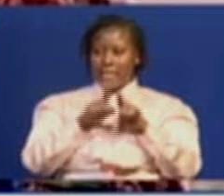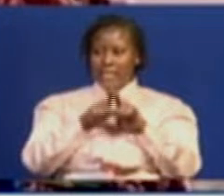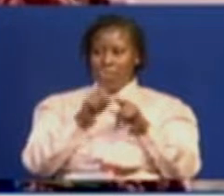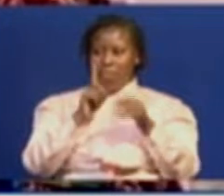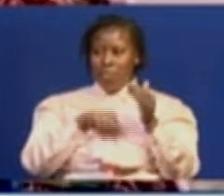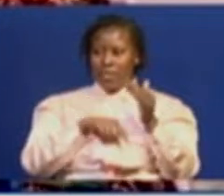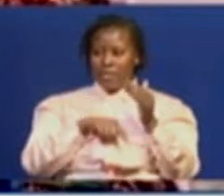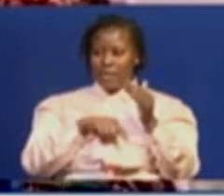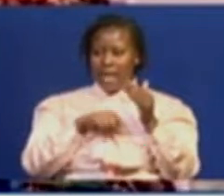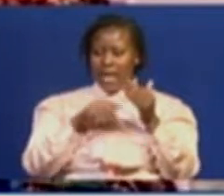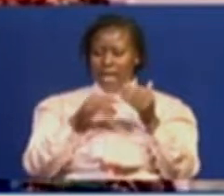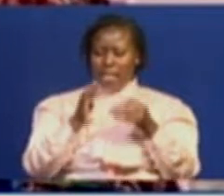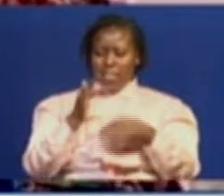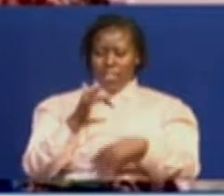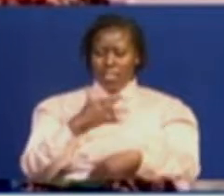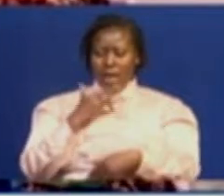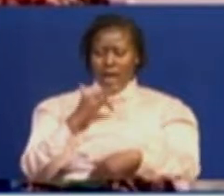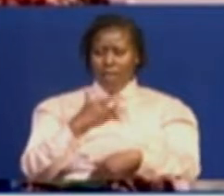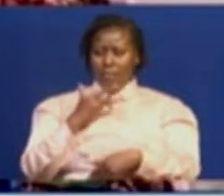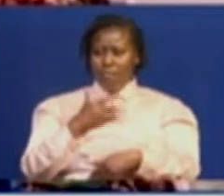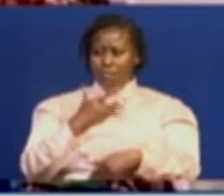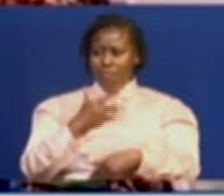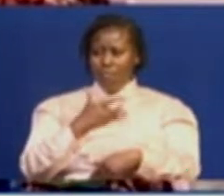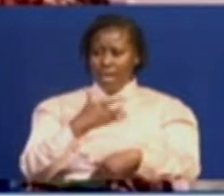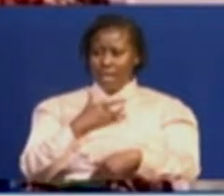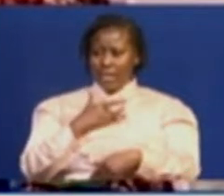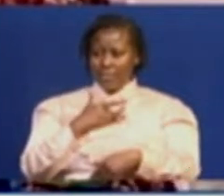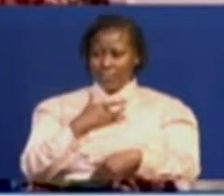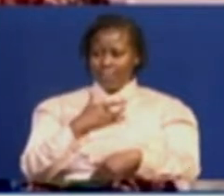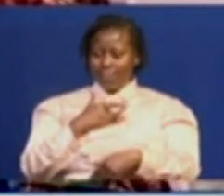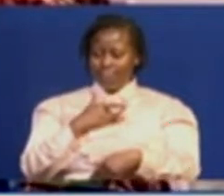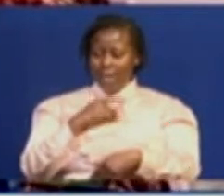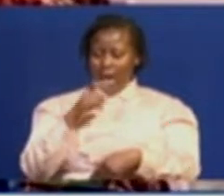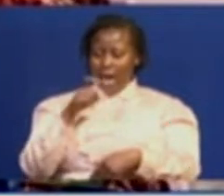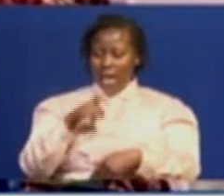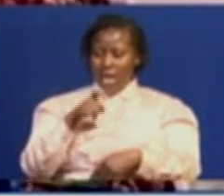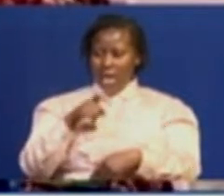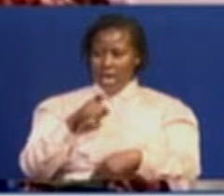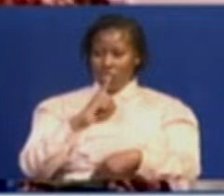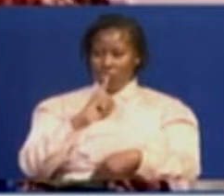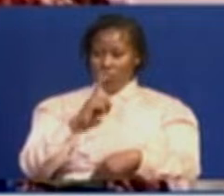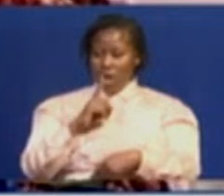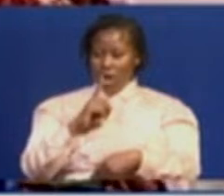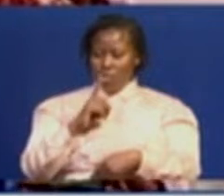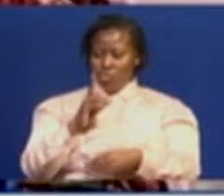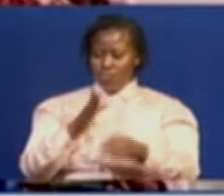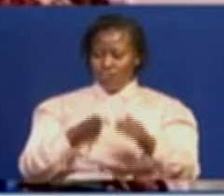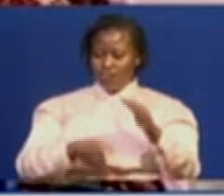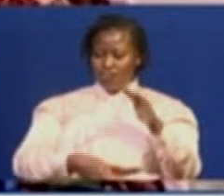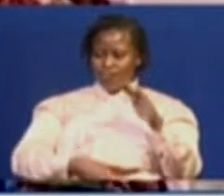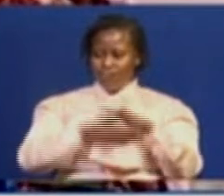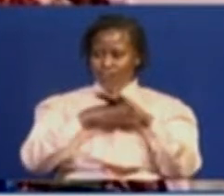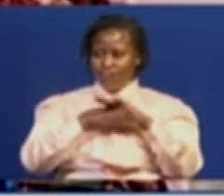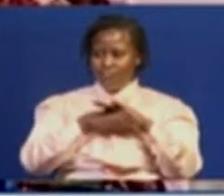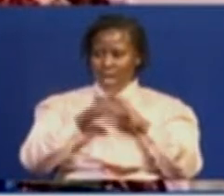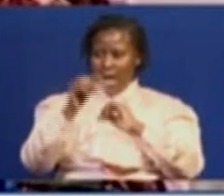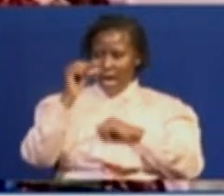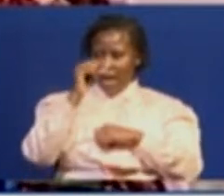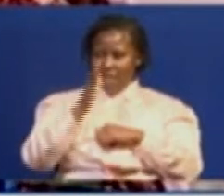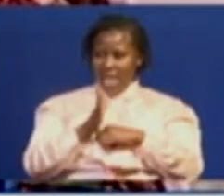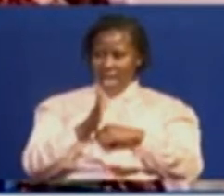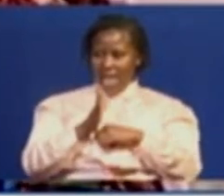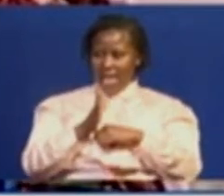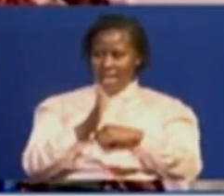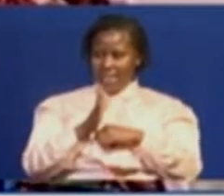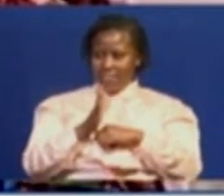and I felt that there was need to remove the governor of Meru